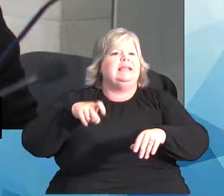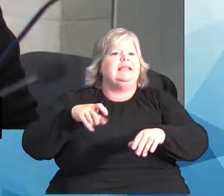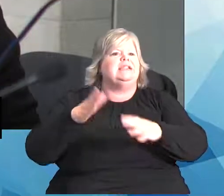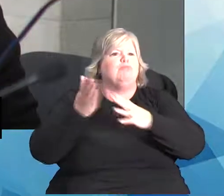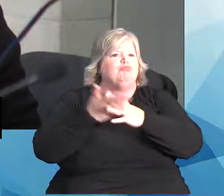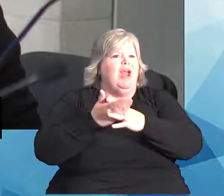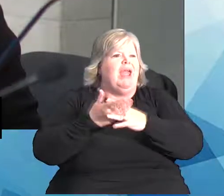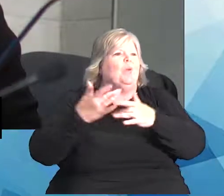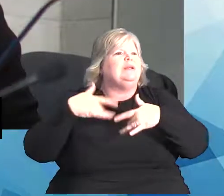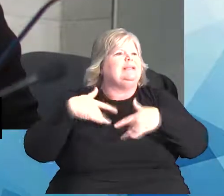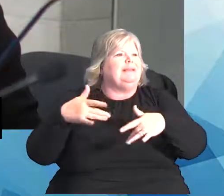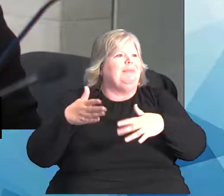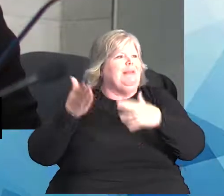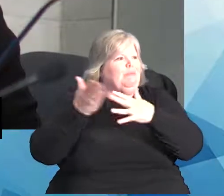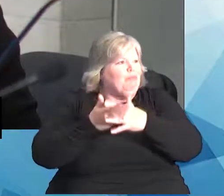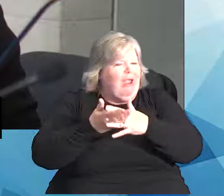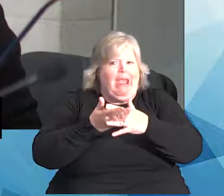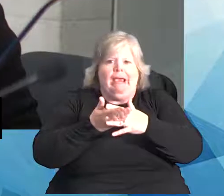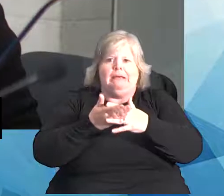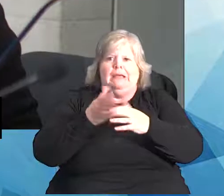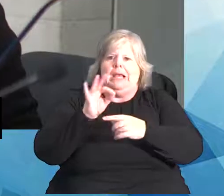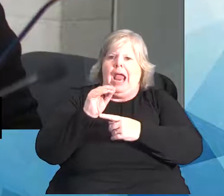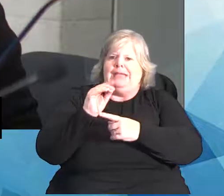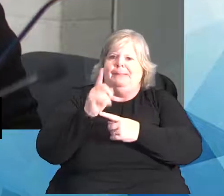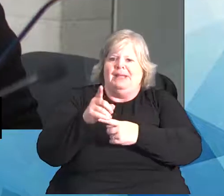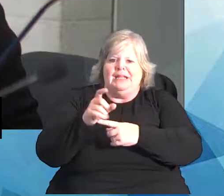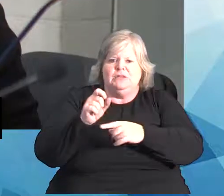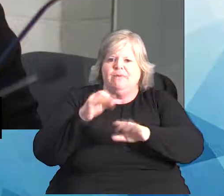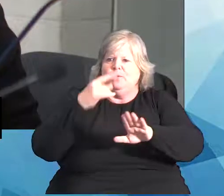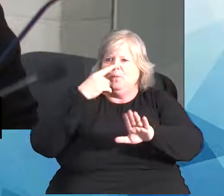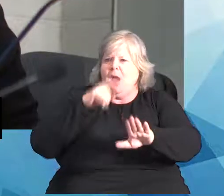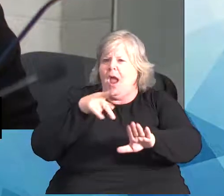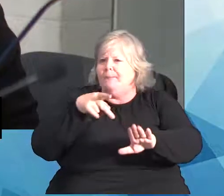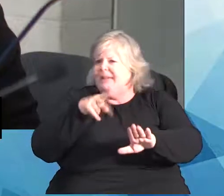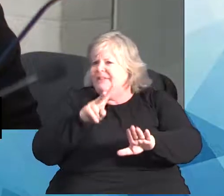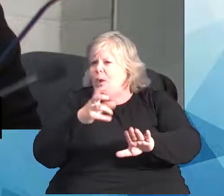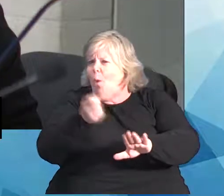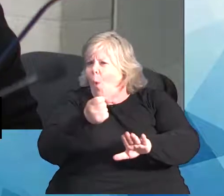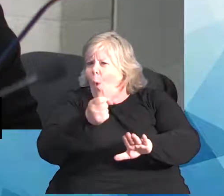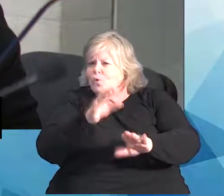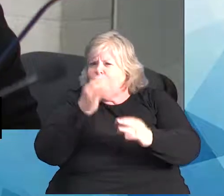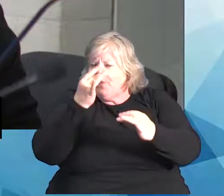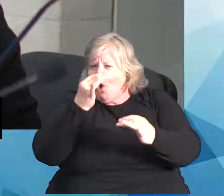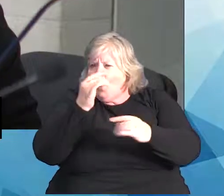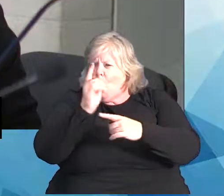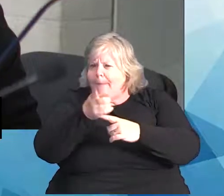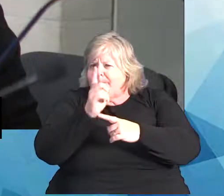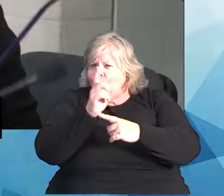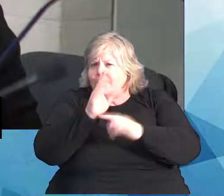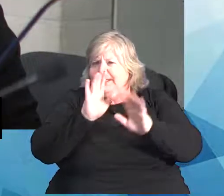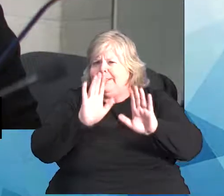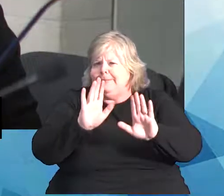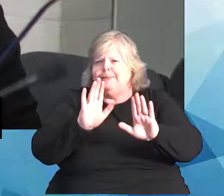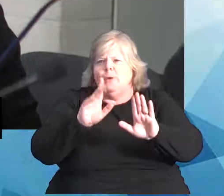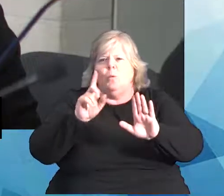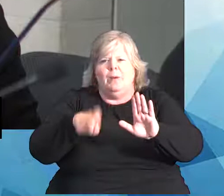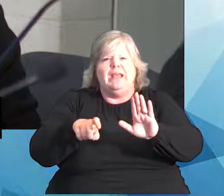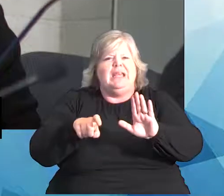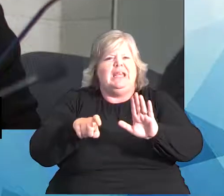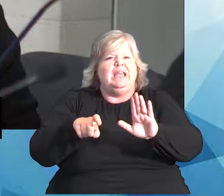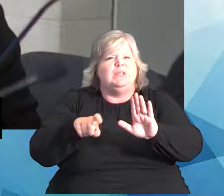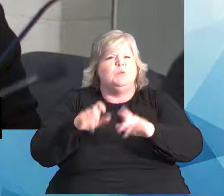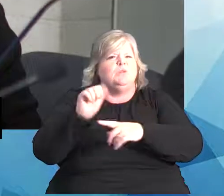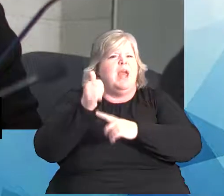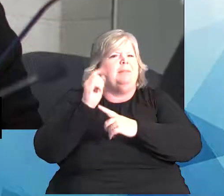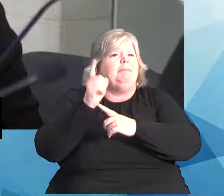I think we typically break every 90 minutes. So PV, if you could hold your thought for a moment while we take a short